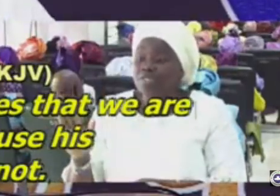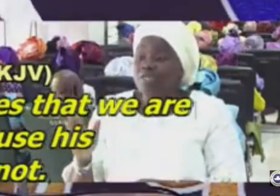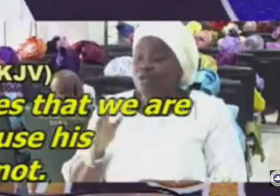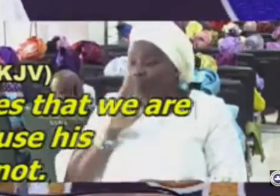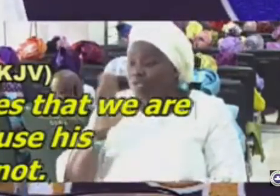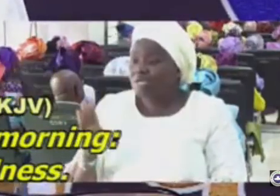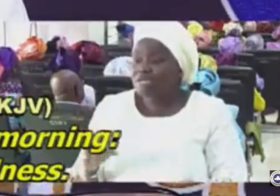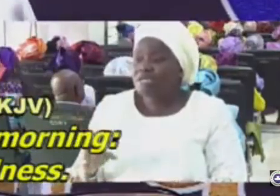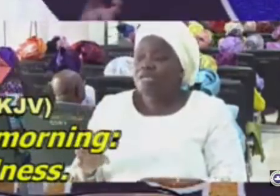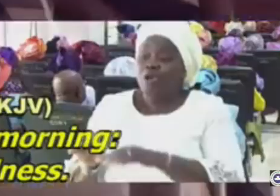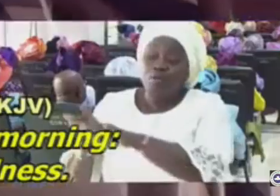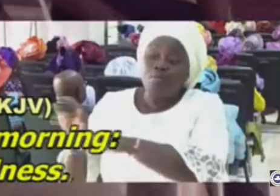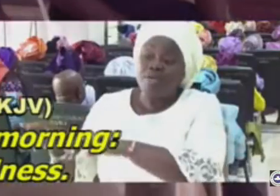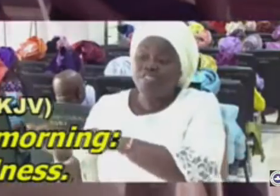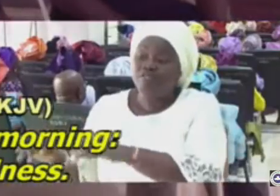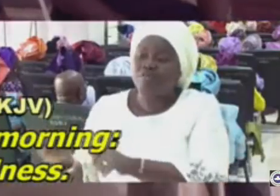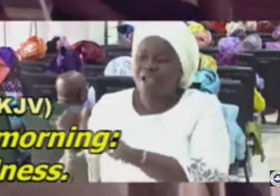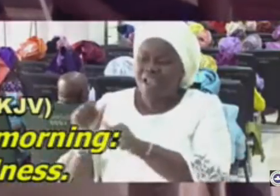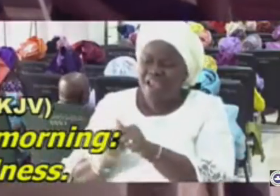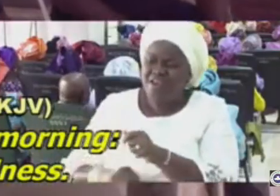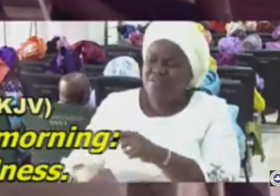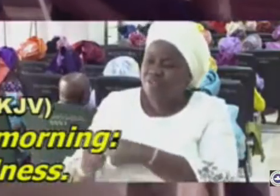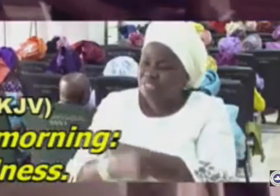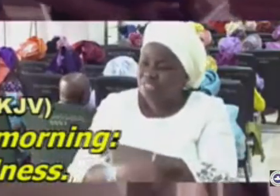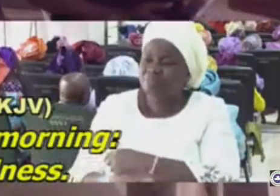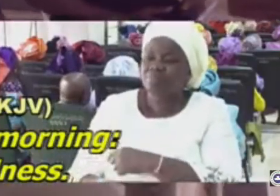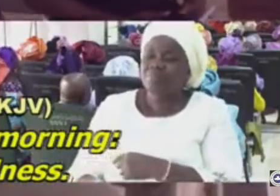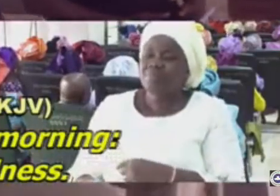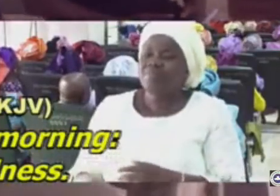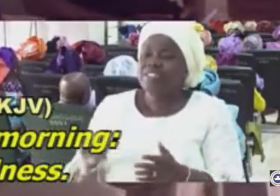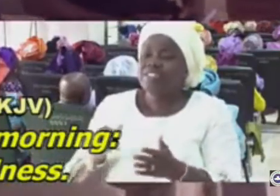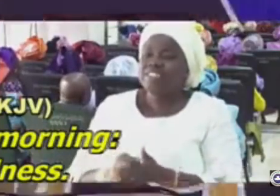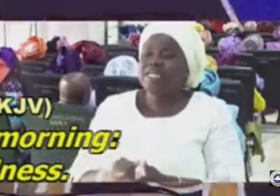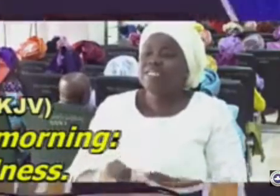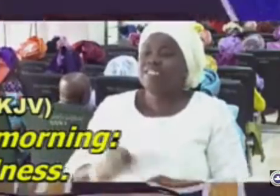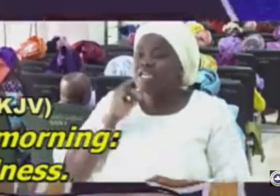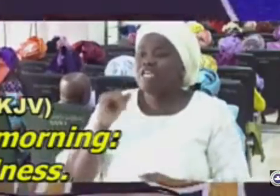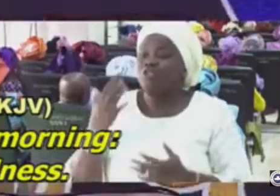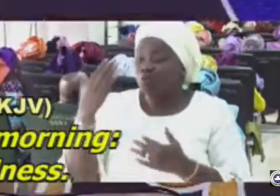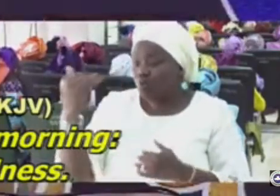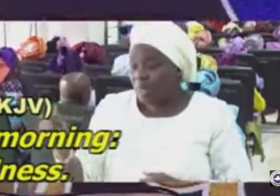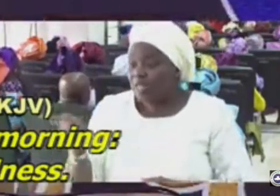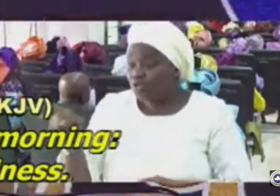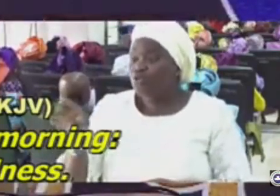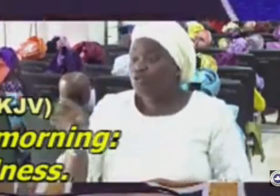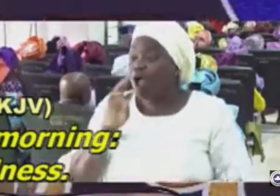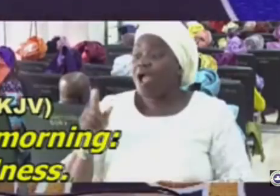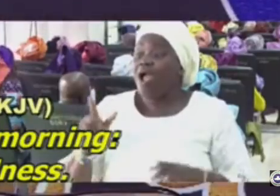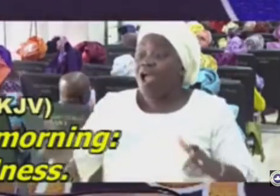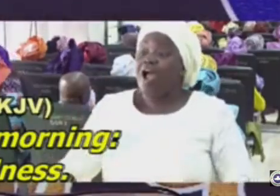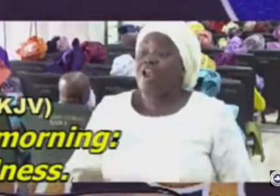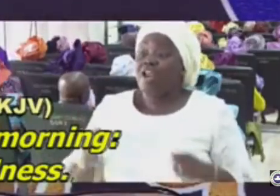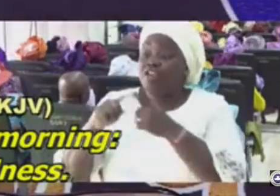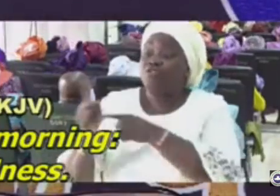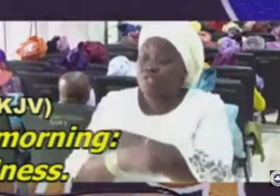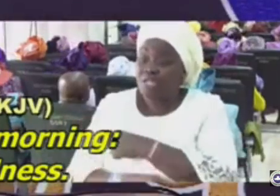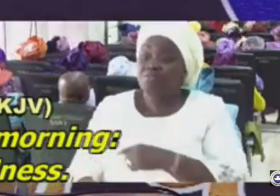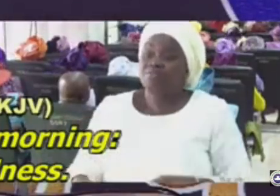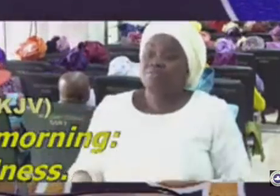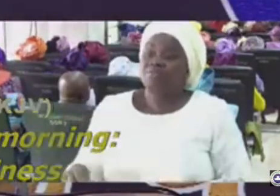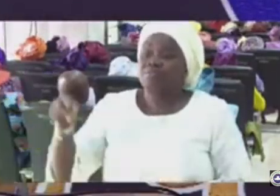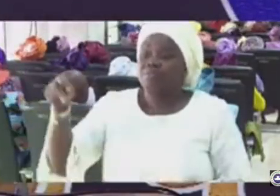be merciful another day. That's why we are still surviving. It will interest you to know, according to Romans chapter 9, from